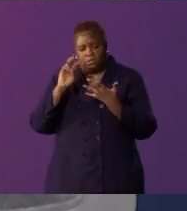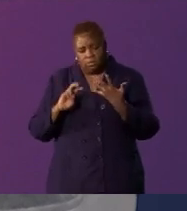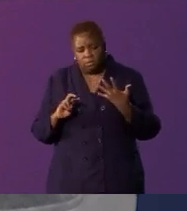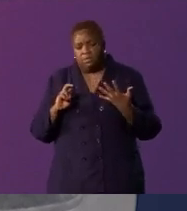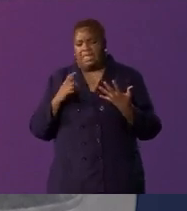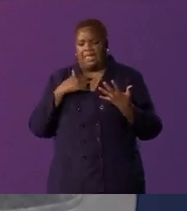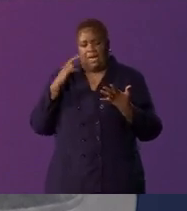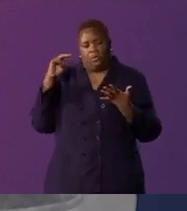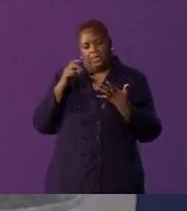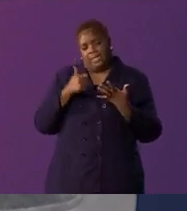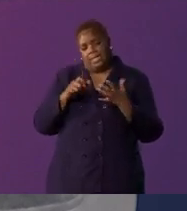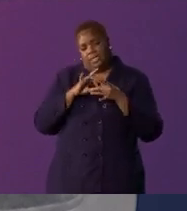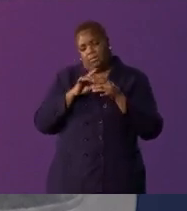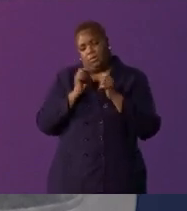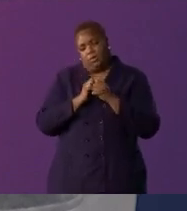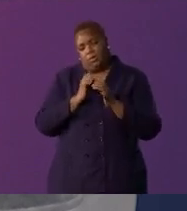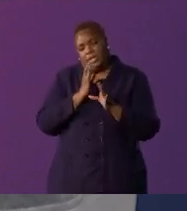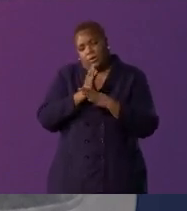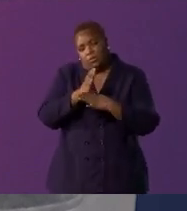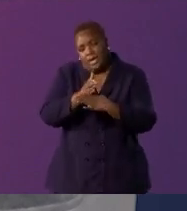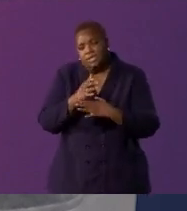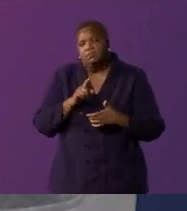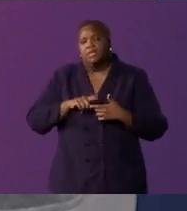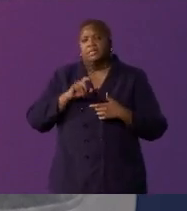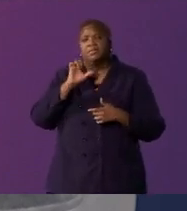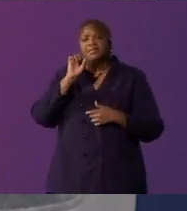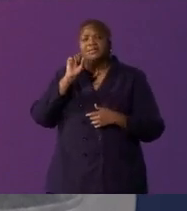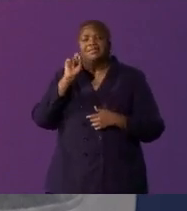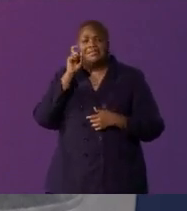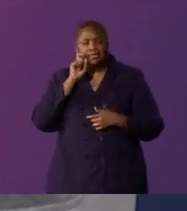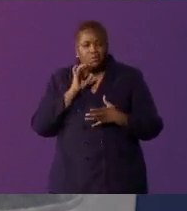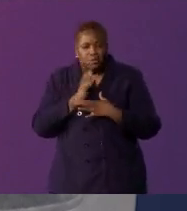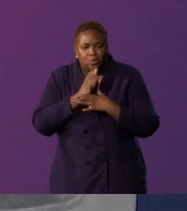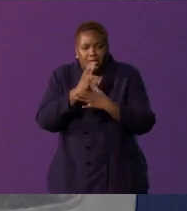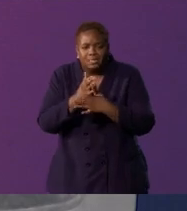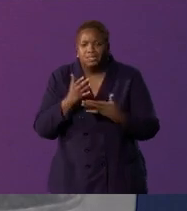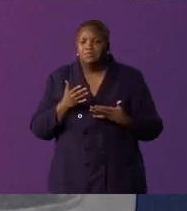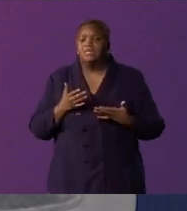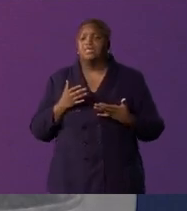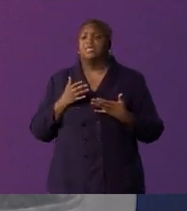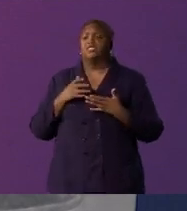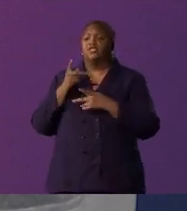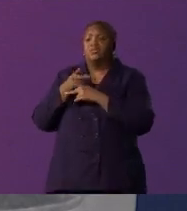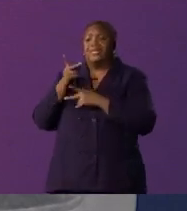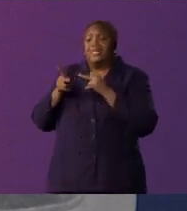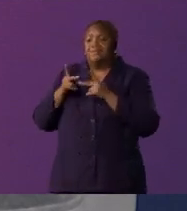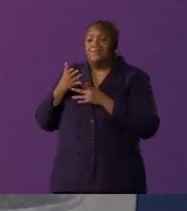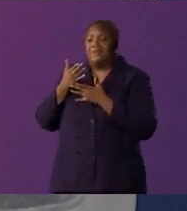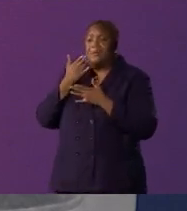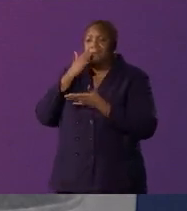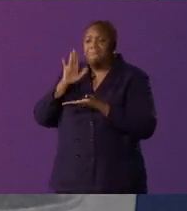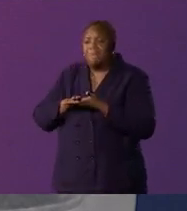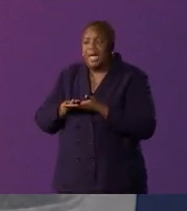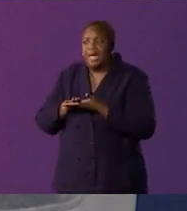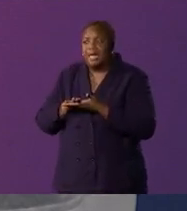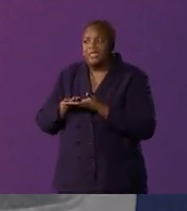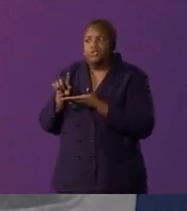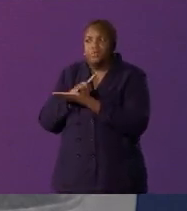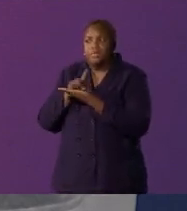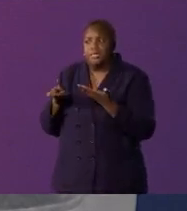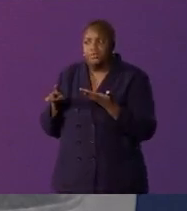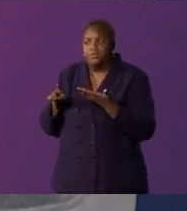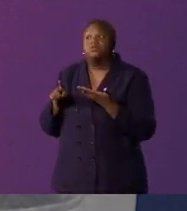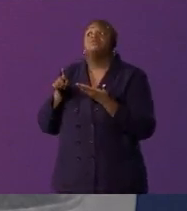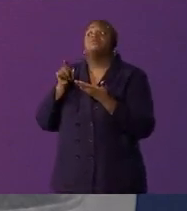to do with harassment, sexual harassment, bad treatment of people of different kinds, and make sure those issues were resolved very,